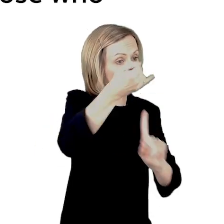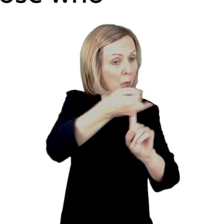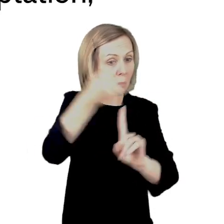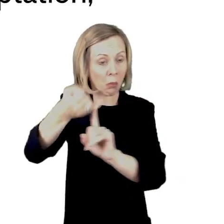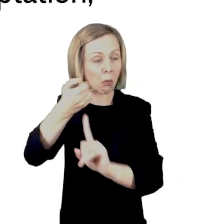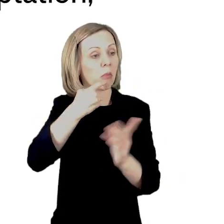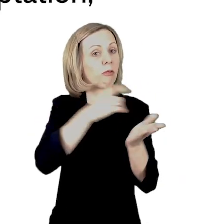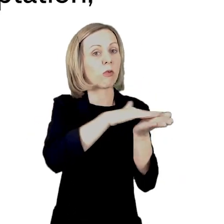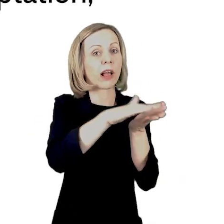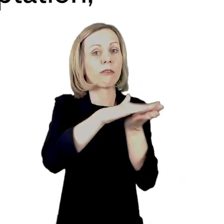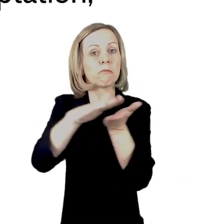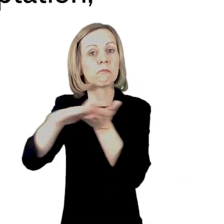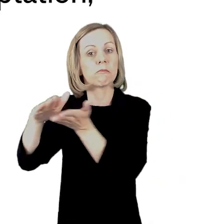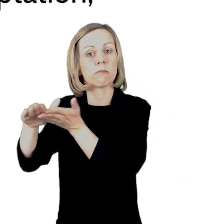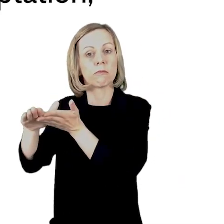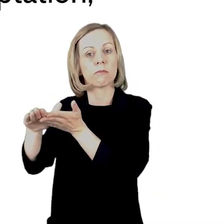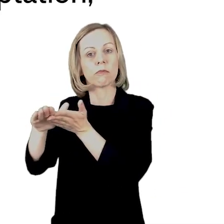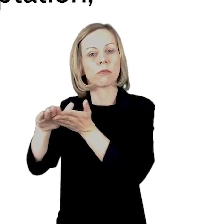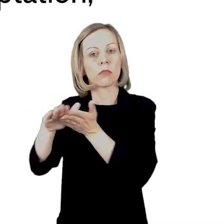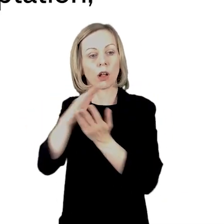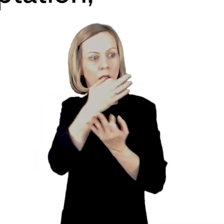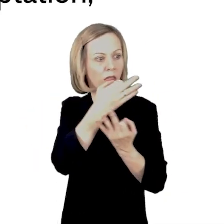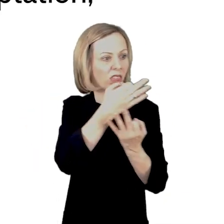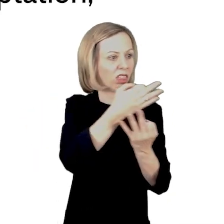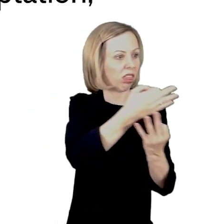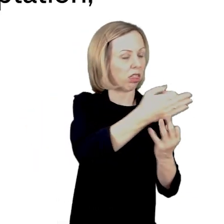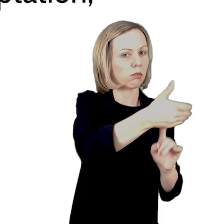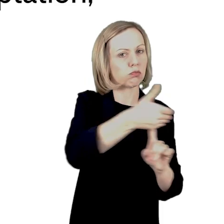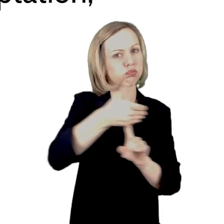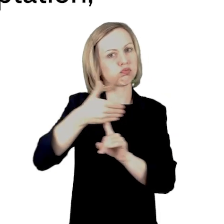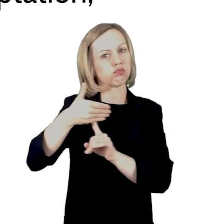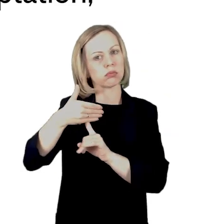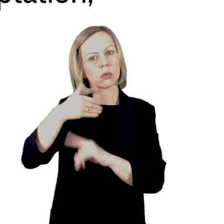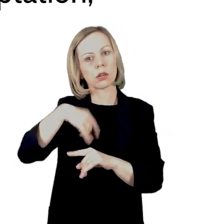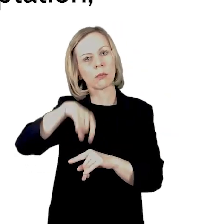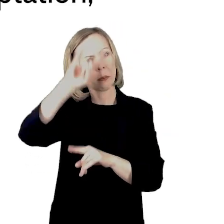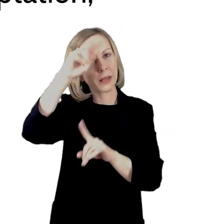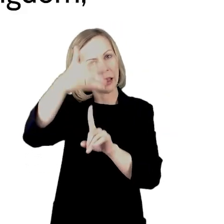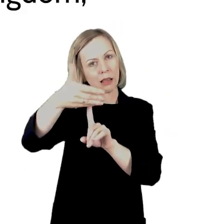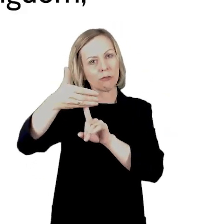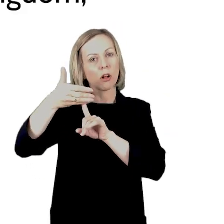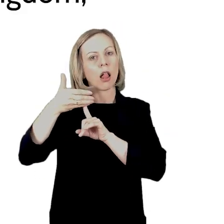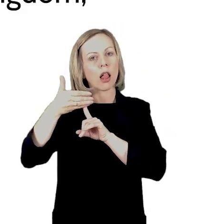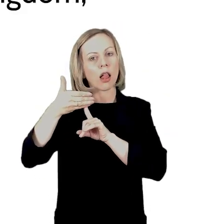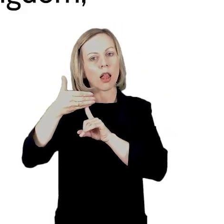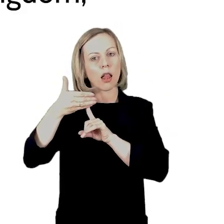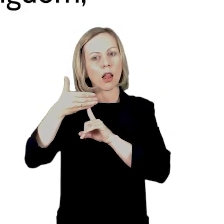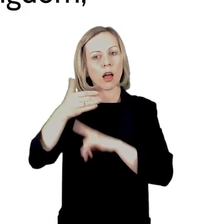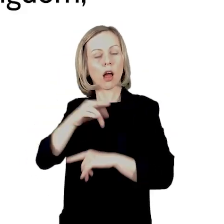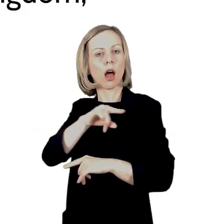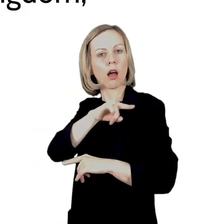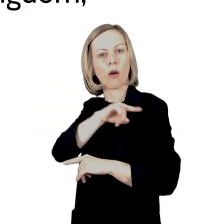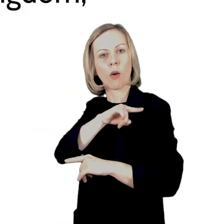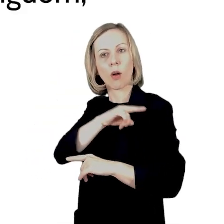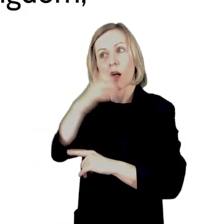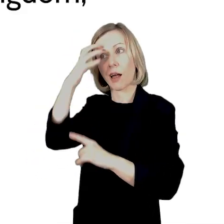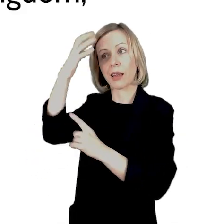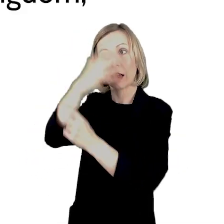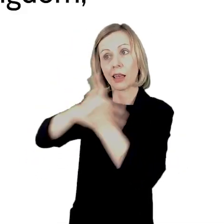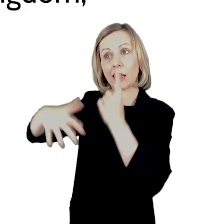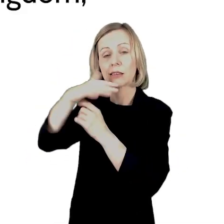forgive those who trespass against us. And lead us not into temptation, but deliver us from